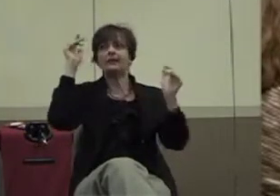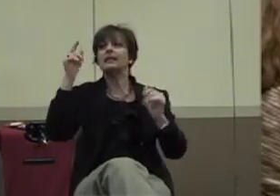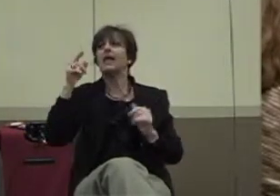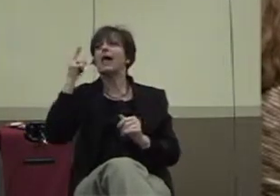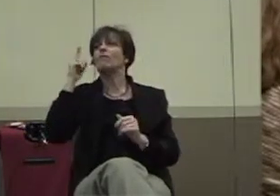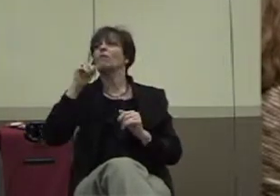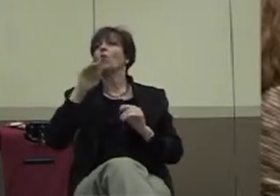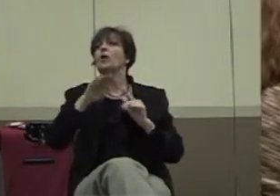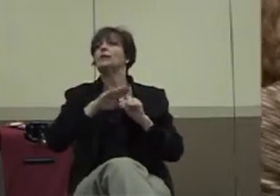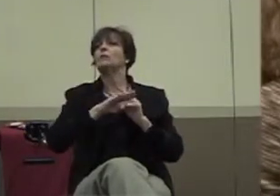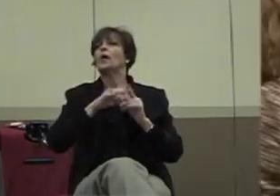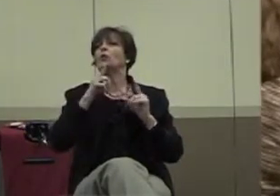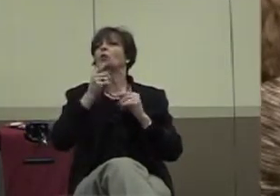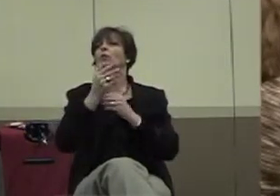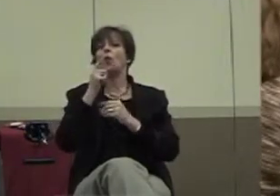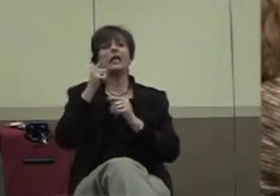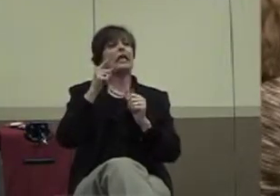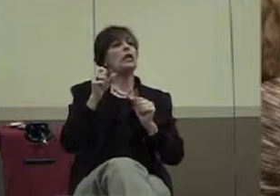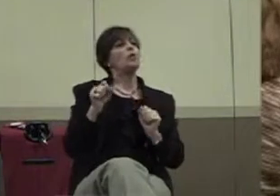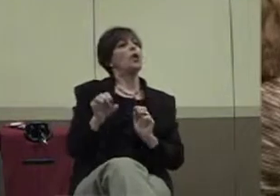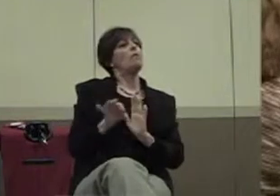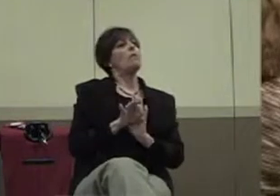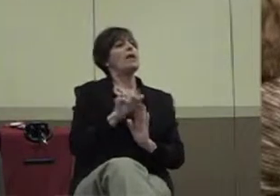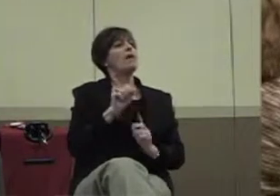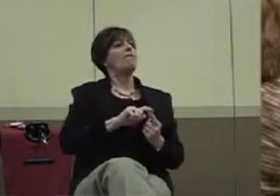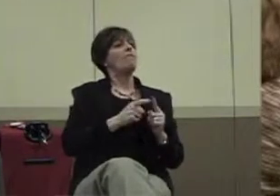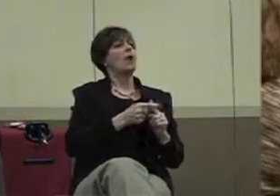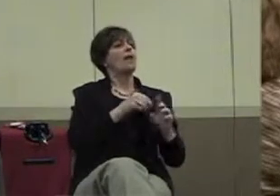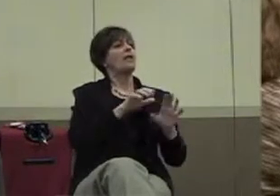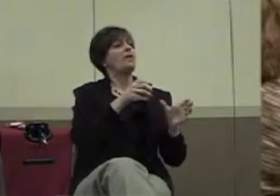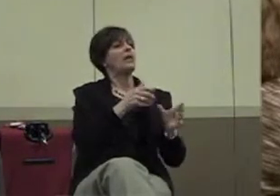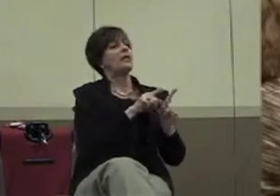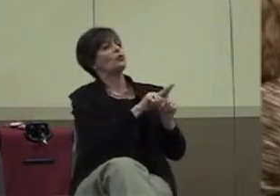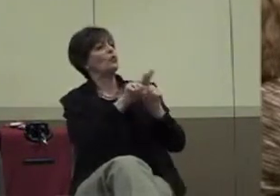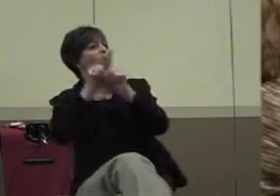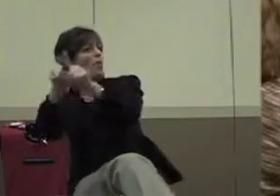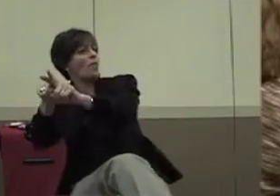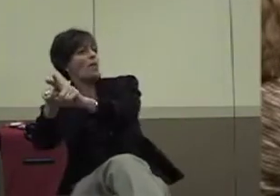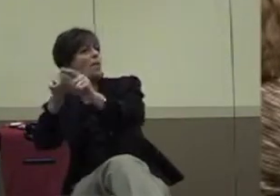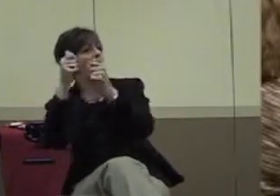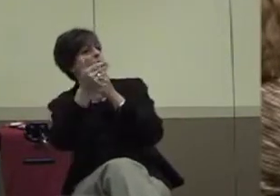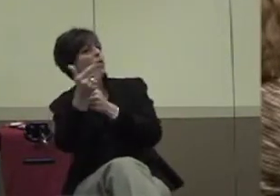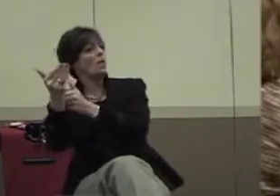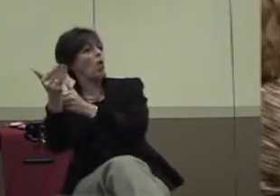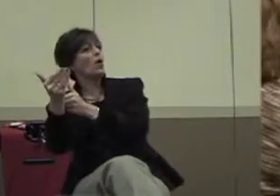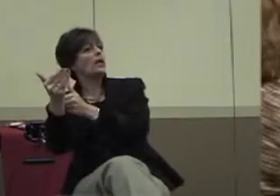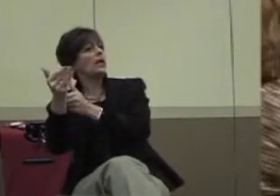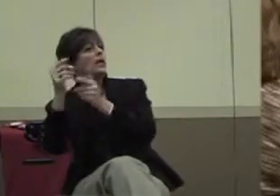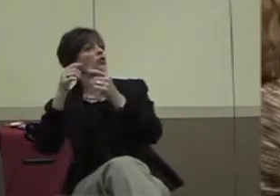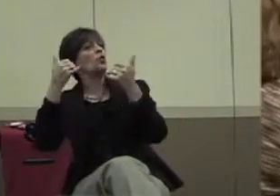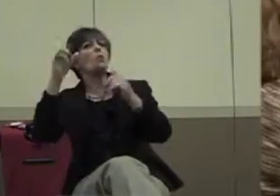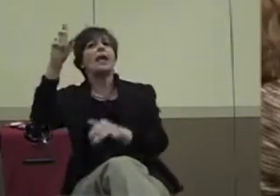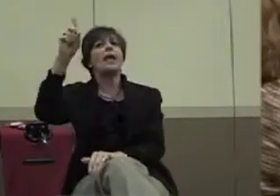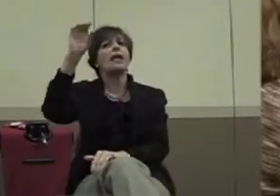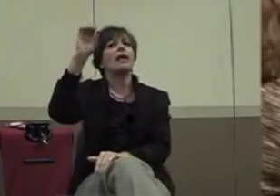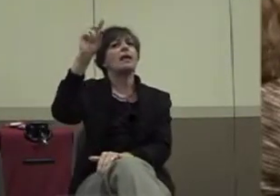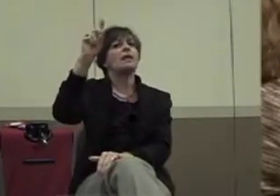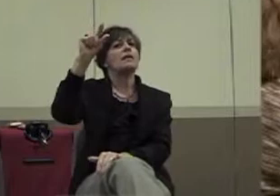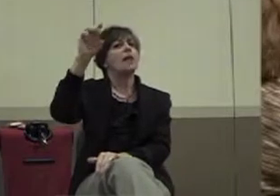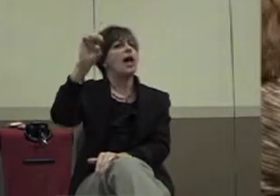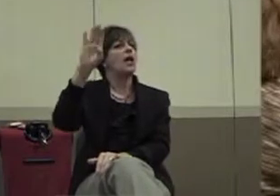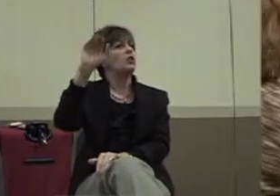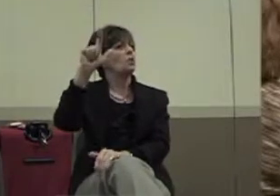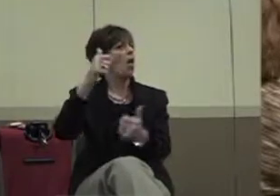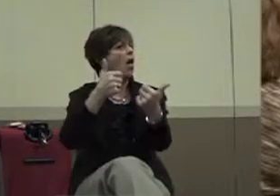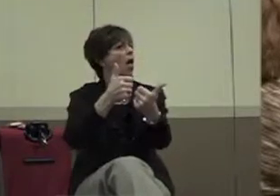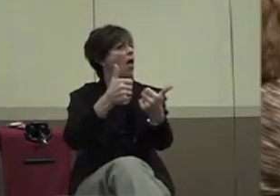he cool. got to pick a friend in the class to come with him every morning to go play dodgeball, which turned into a wonderful thing for